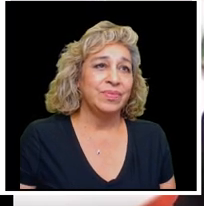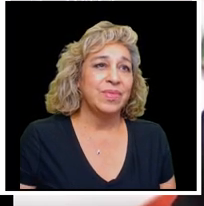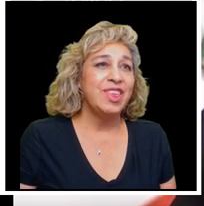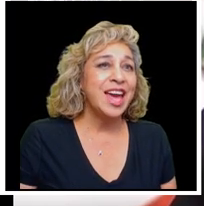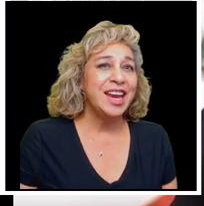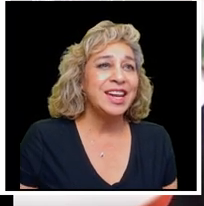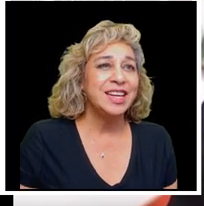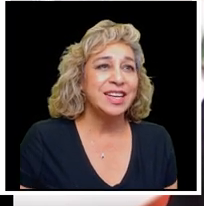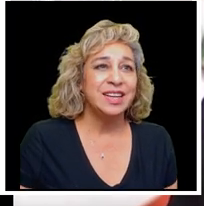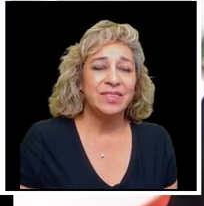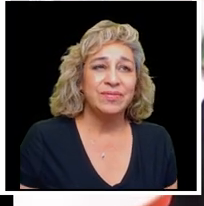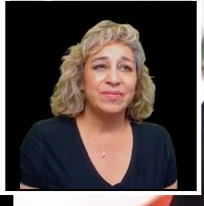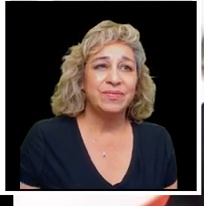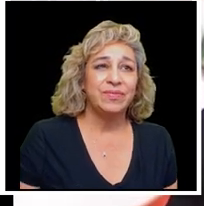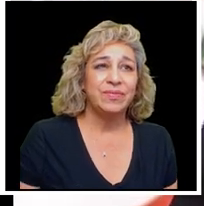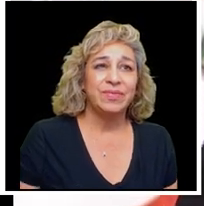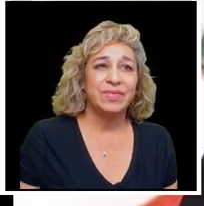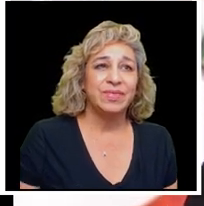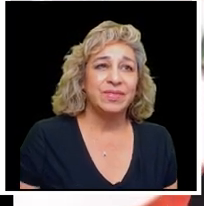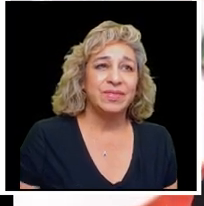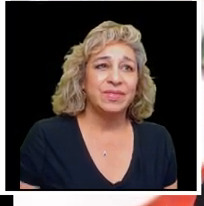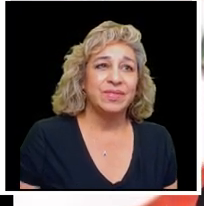that ended